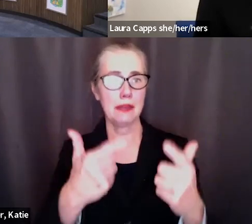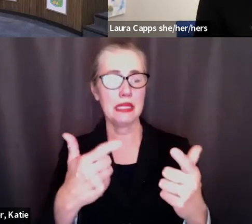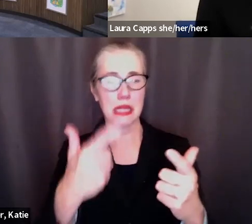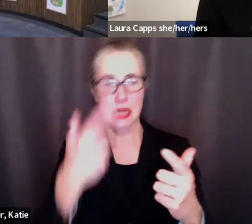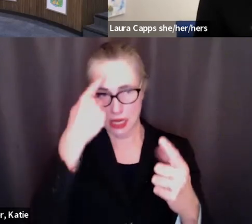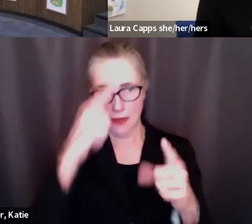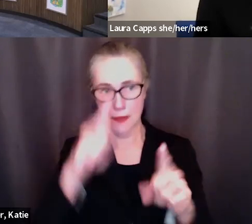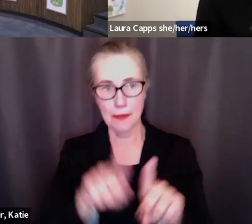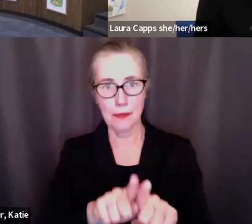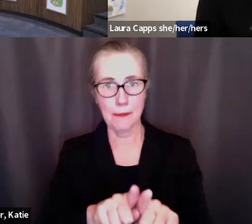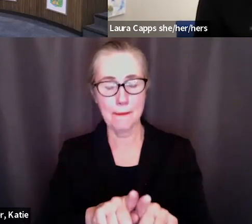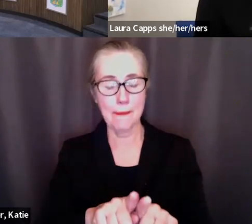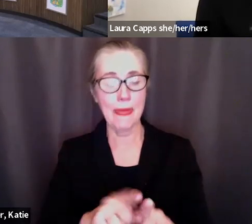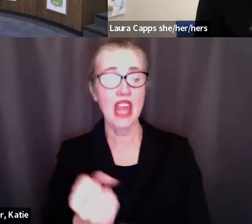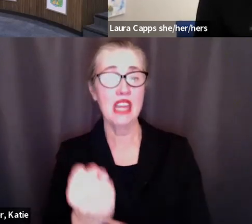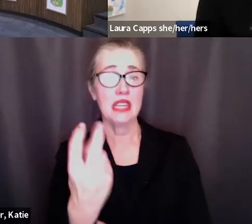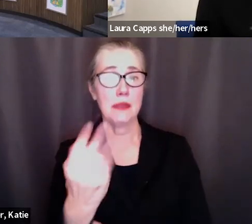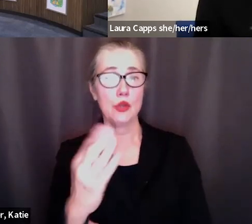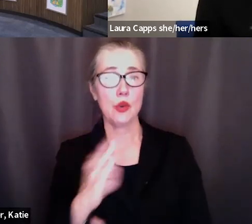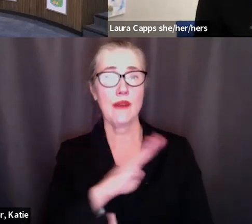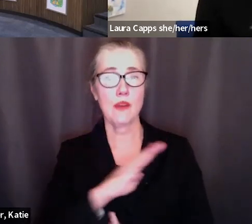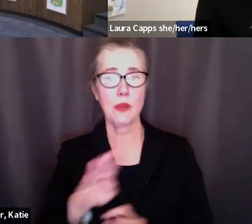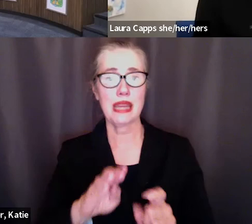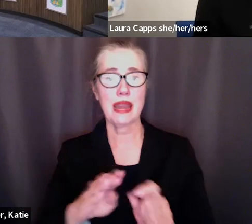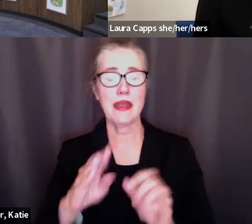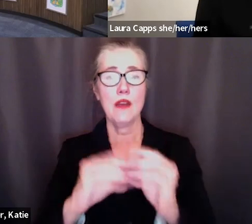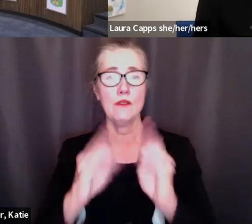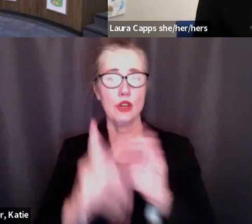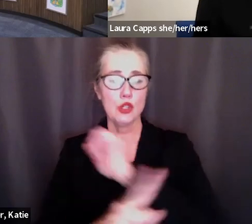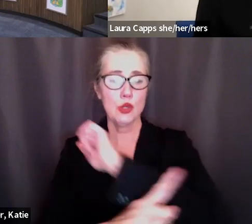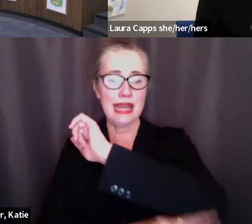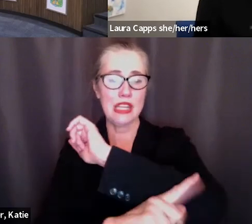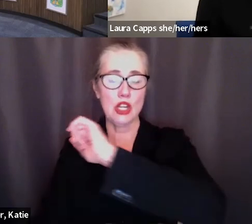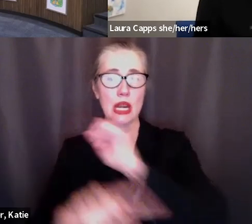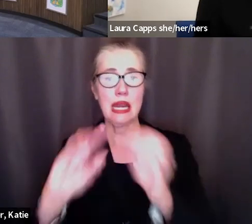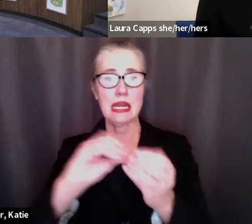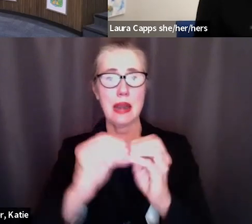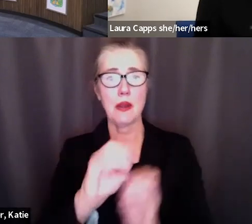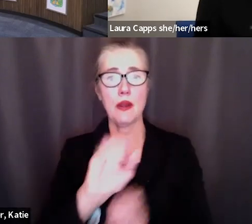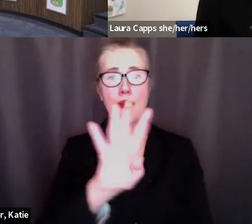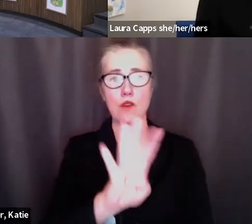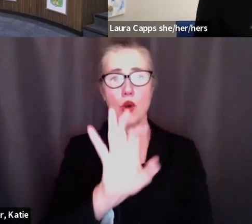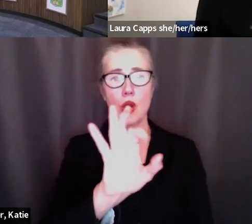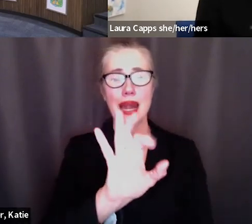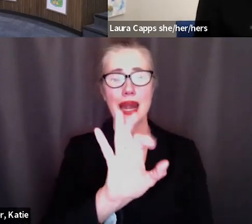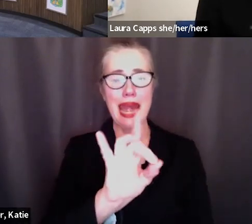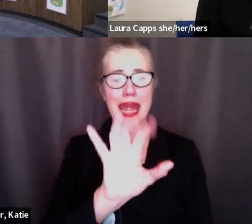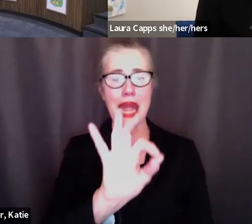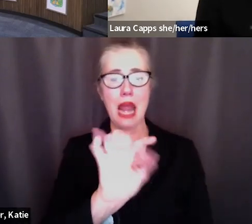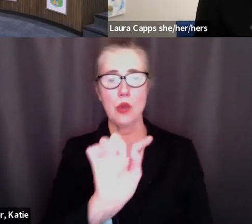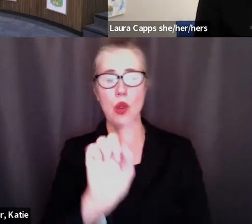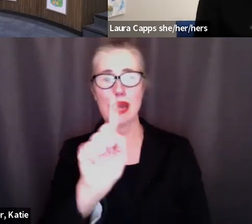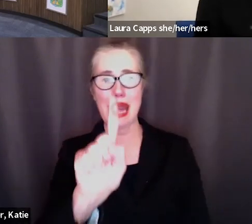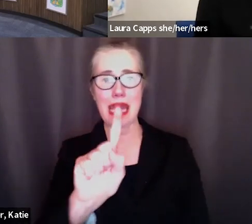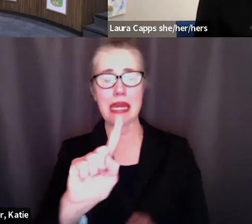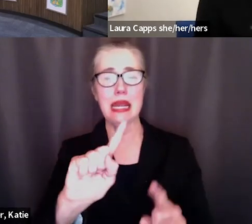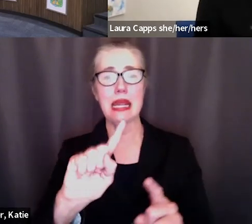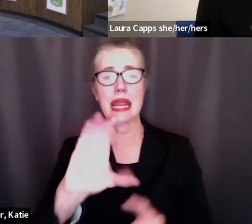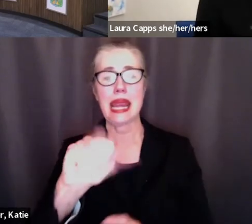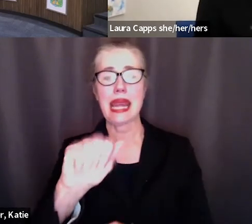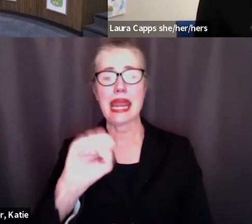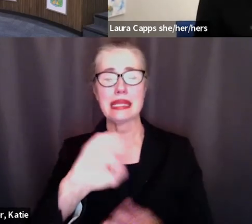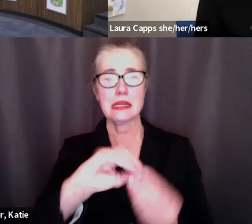number 12 board action on student discipline education code 48918 case number 2021